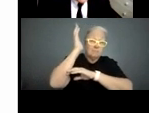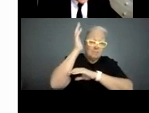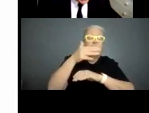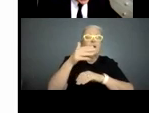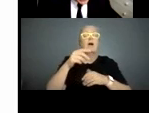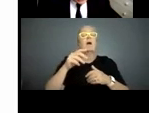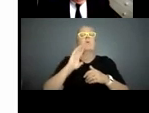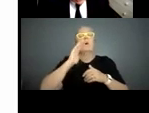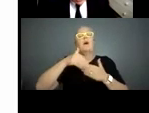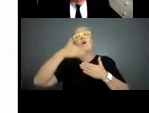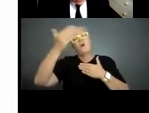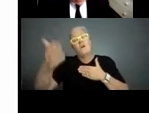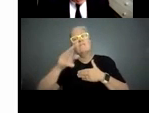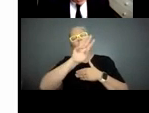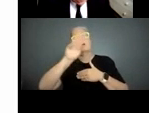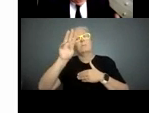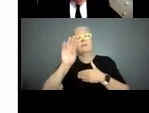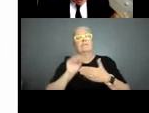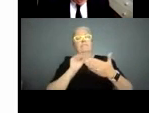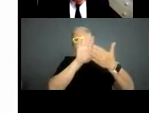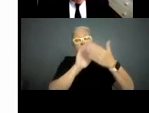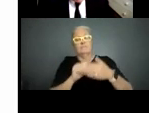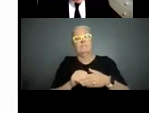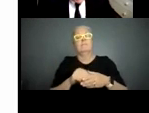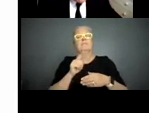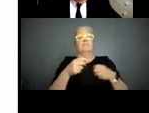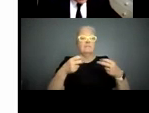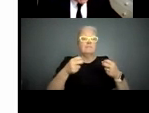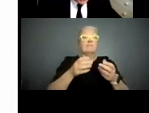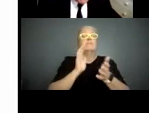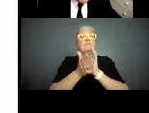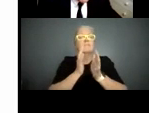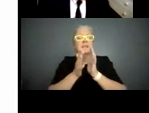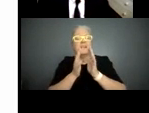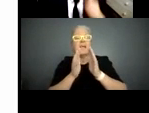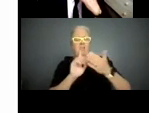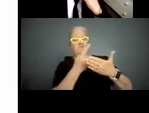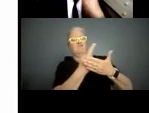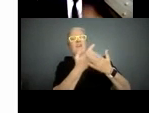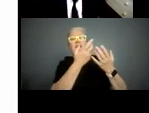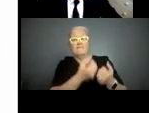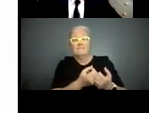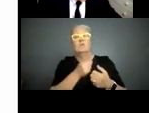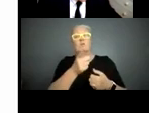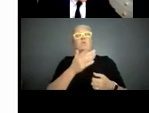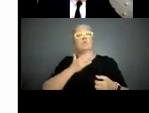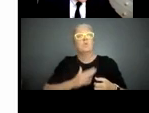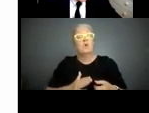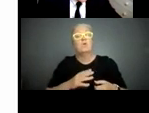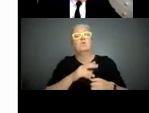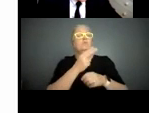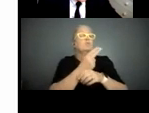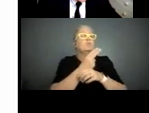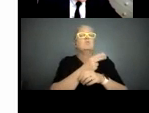on the website. The captioned and signed ones will be within the films, but for people to want to use them to show elsewhere in